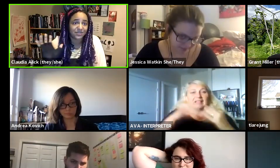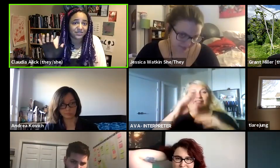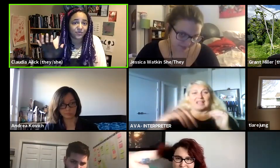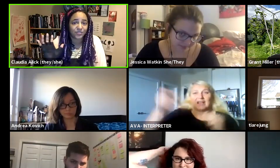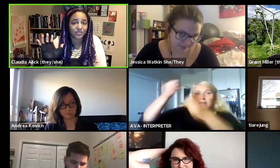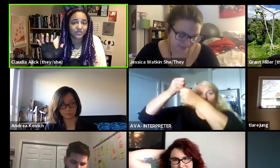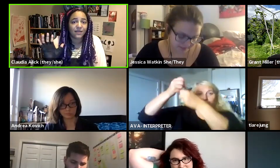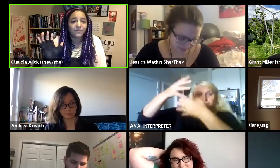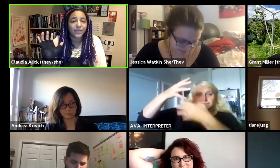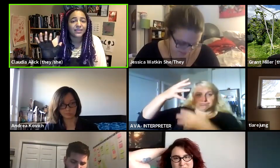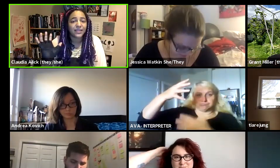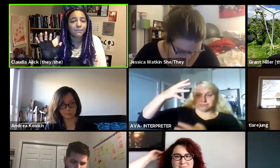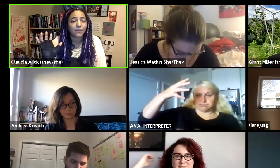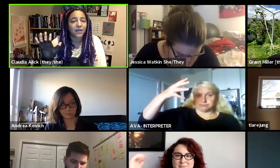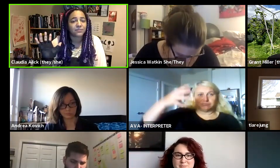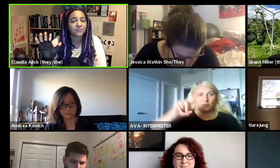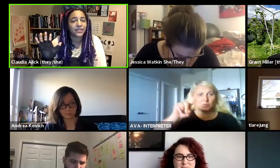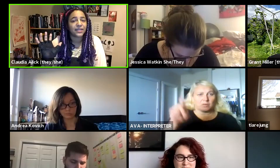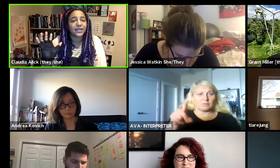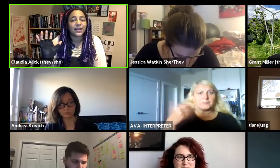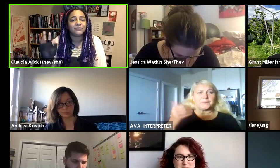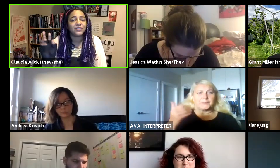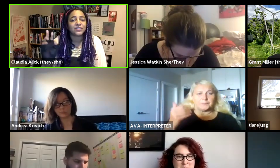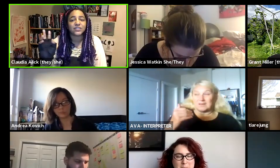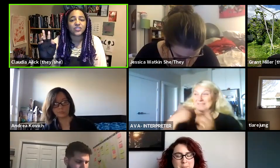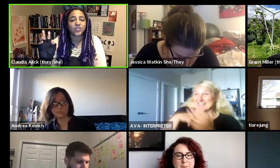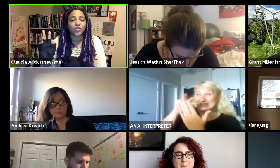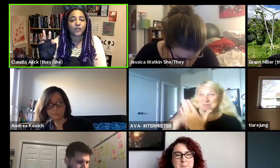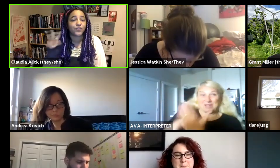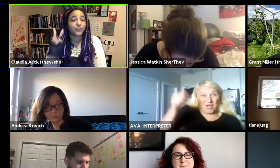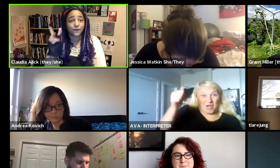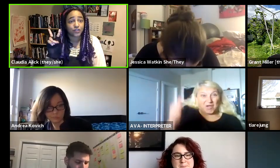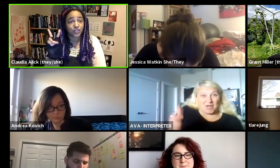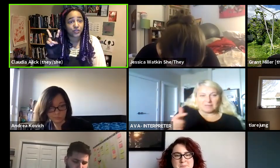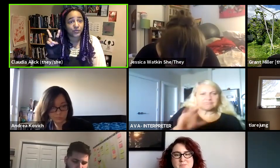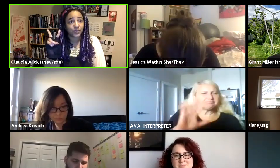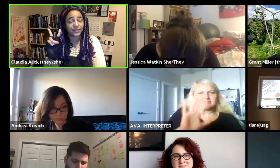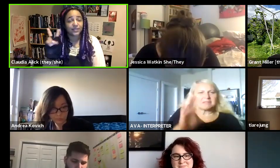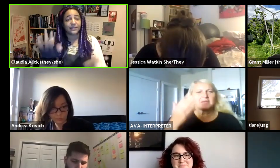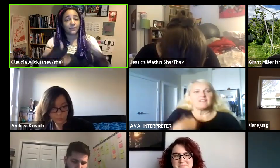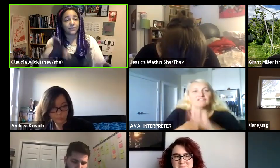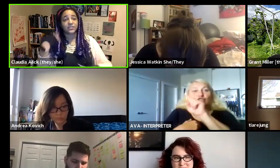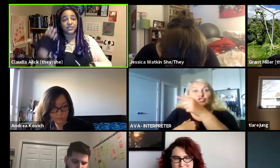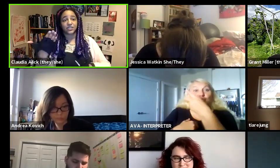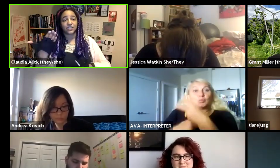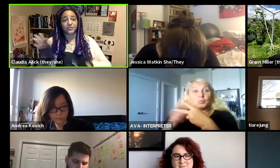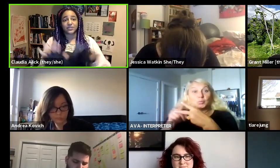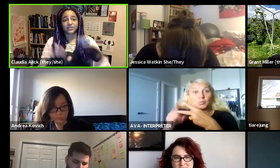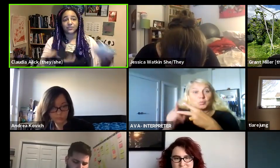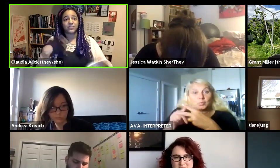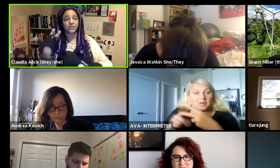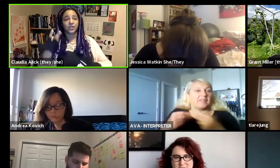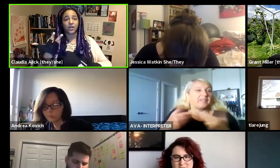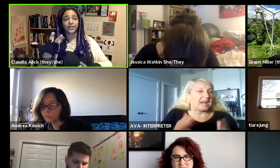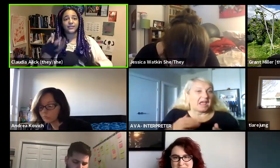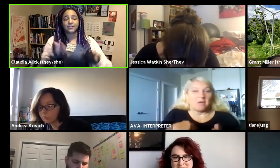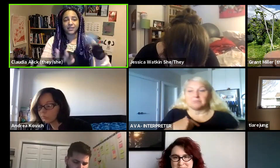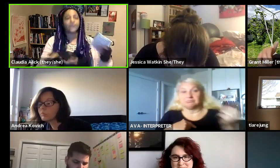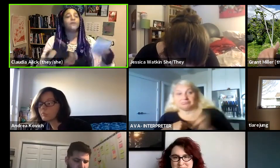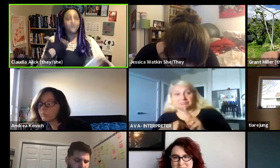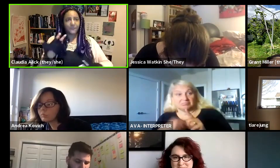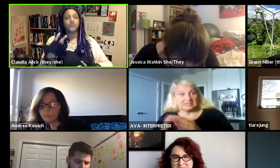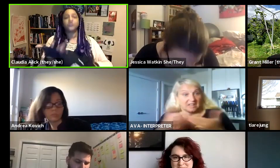these amazing questions, I think possibly I'm just gonna start off with the first two and then allow us to continue. Does that sound good to my